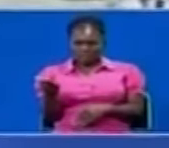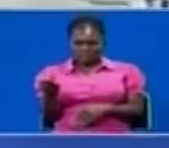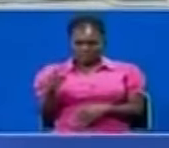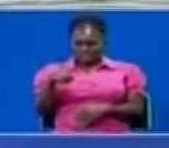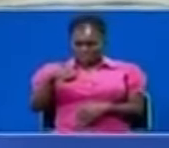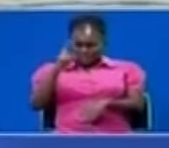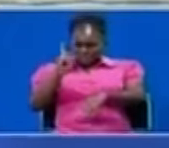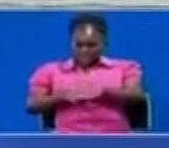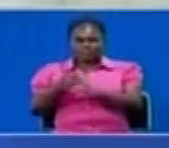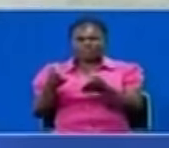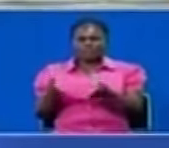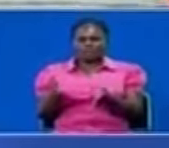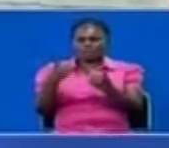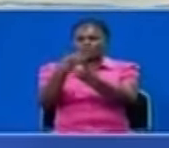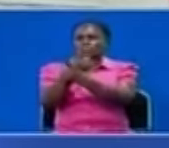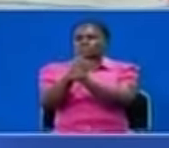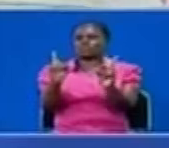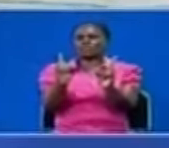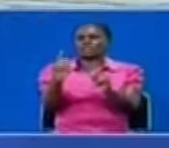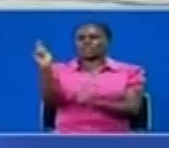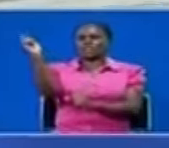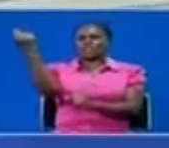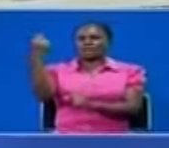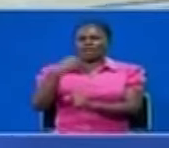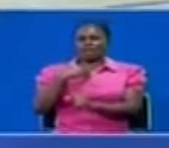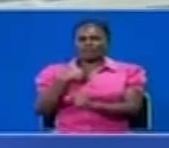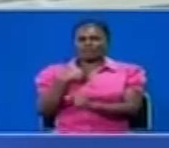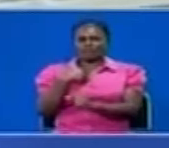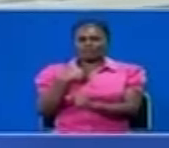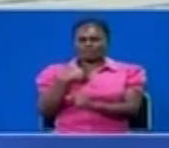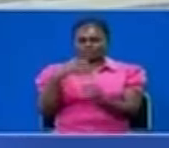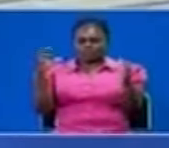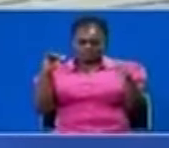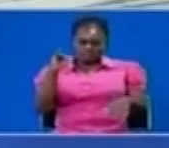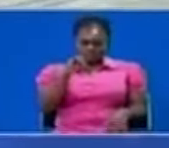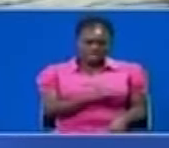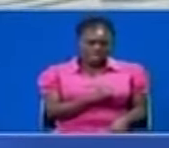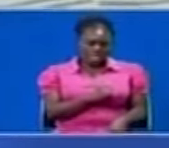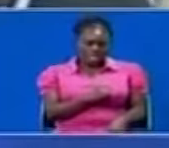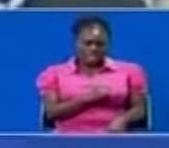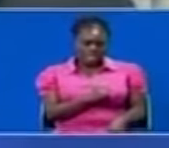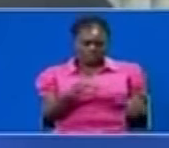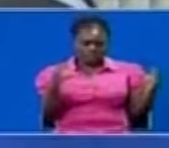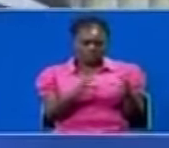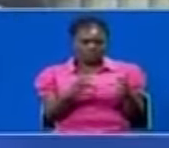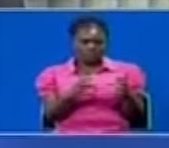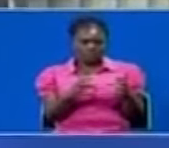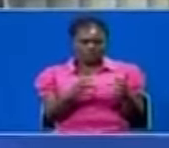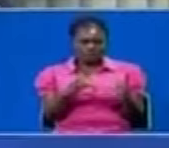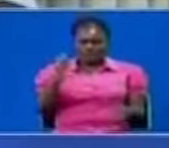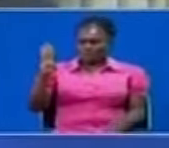This is the time democracy imekucha Kenya. Let us be in this party in black and white. Kaunti ya